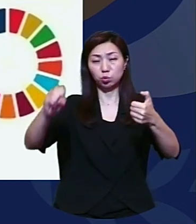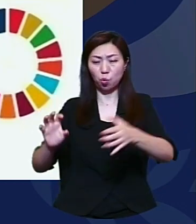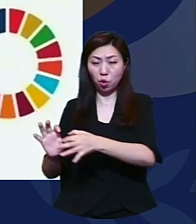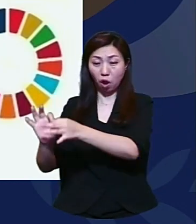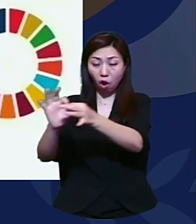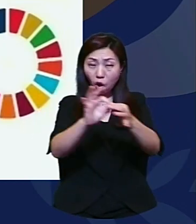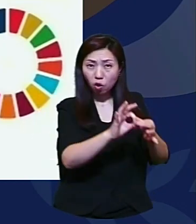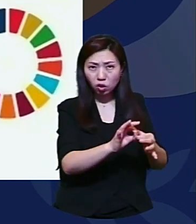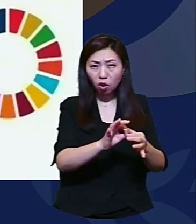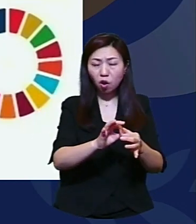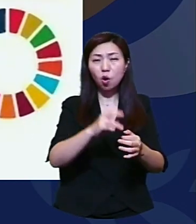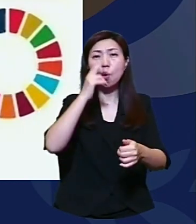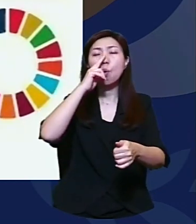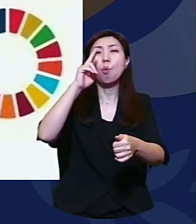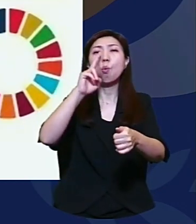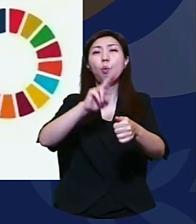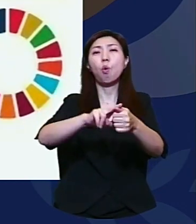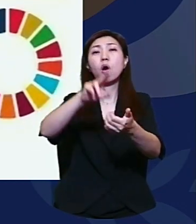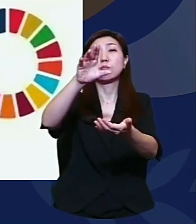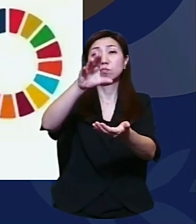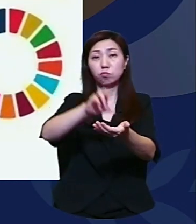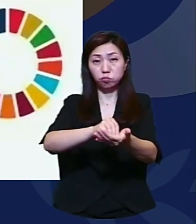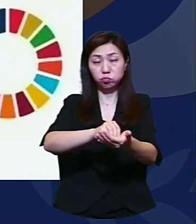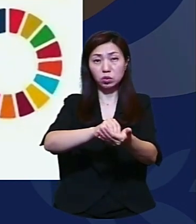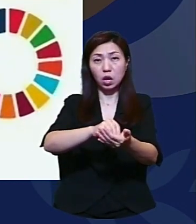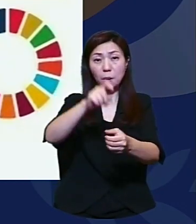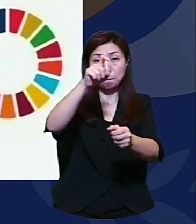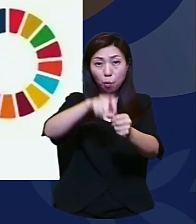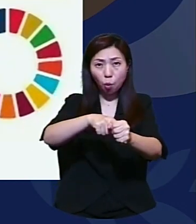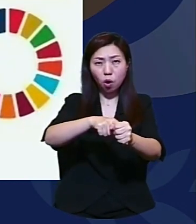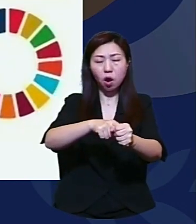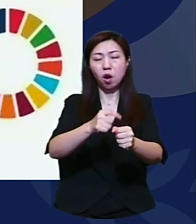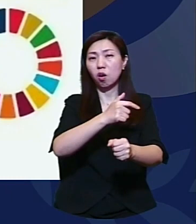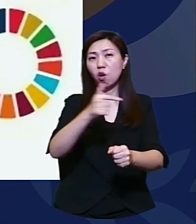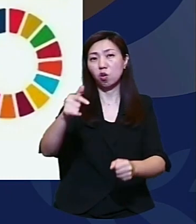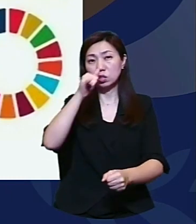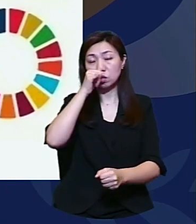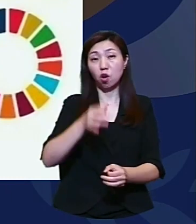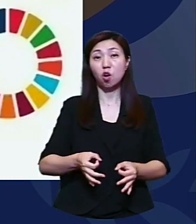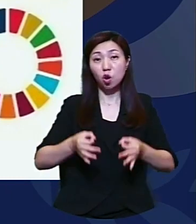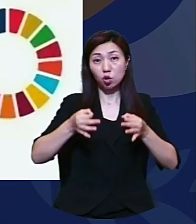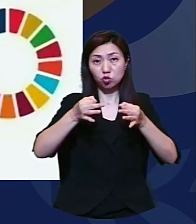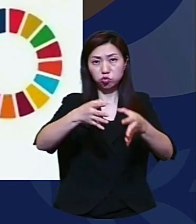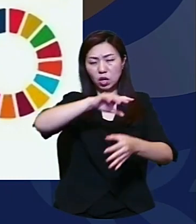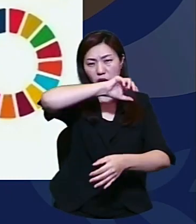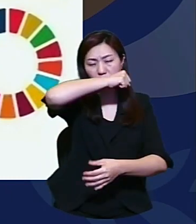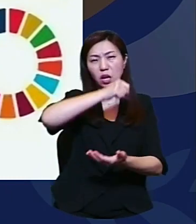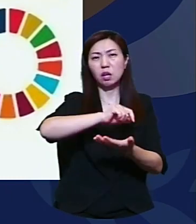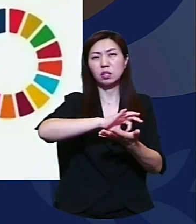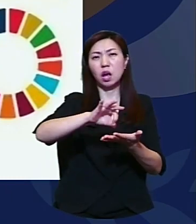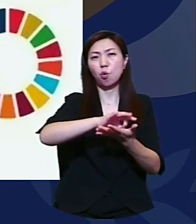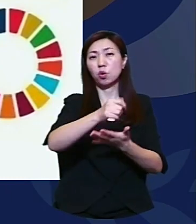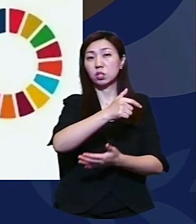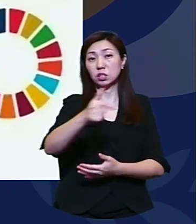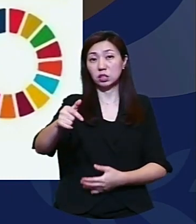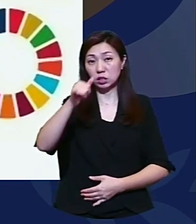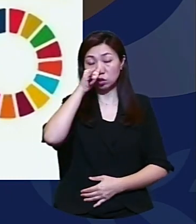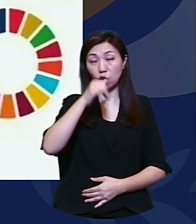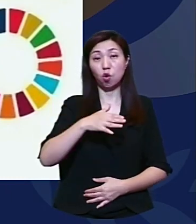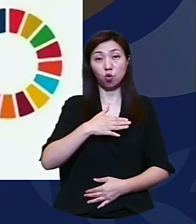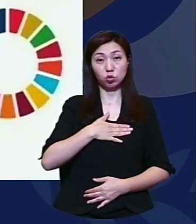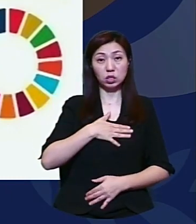Our Connecting Humanity report estimates that the cost of connecting everyone by 2030 will be something